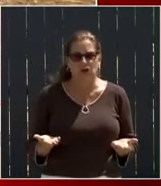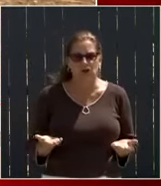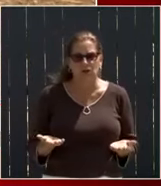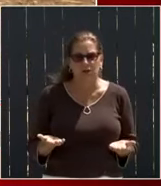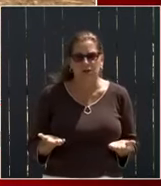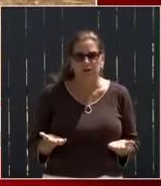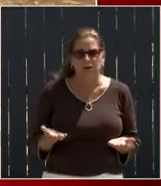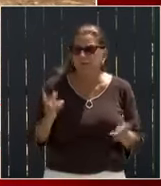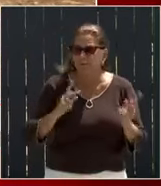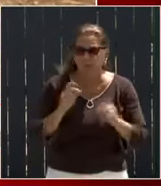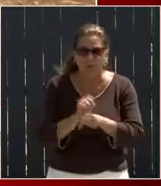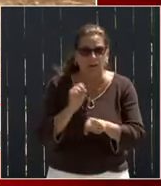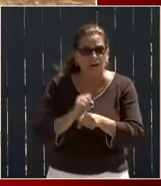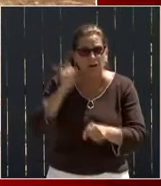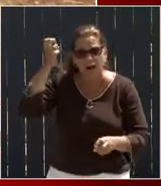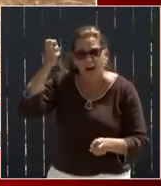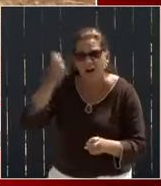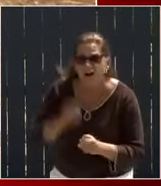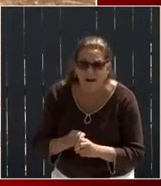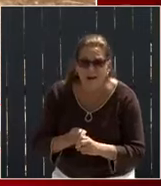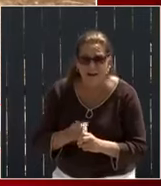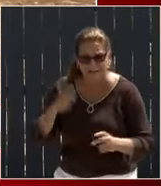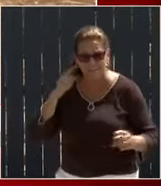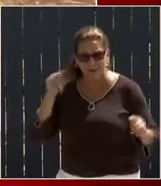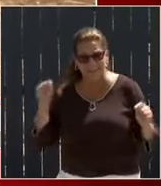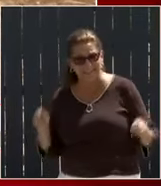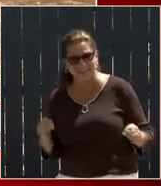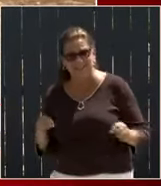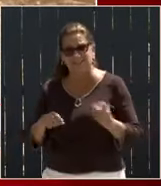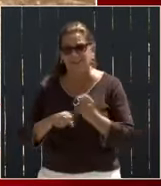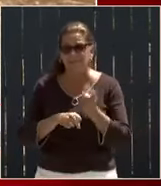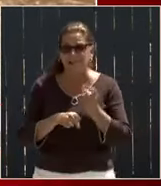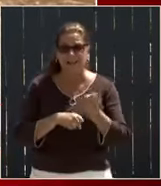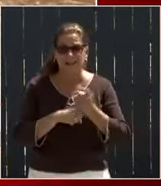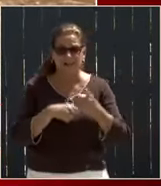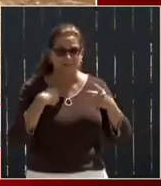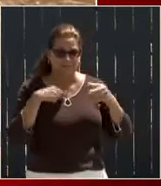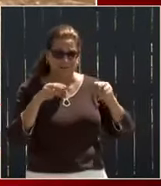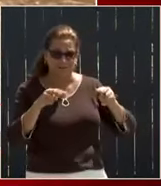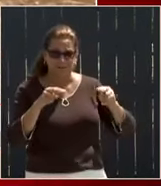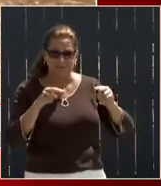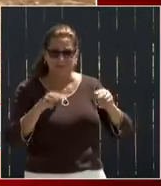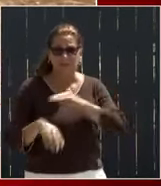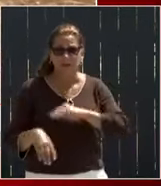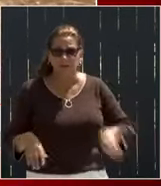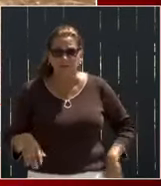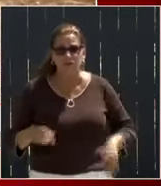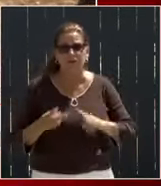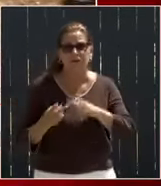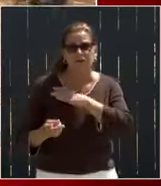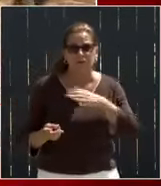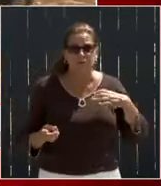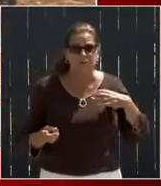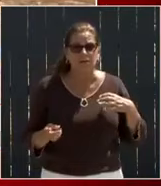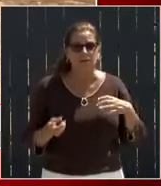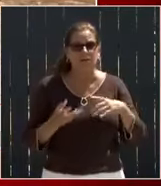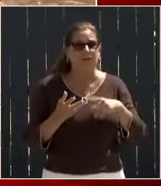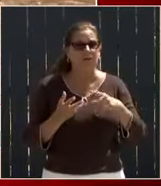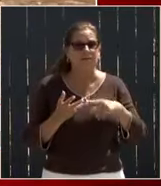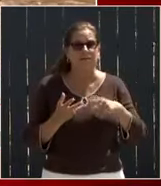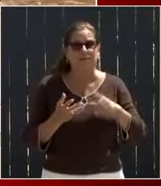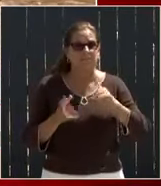really hard at doing this. I know that each year the mayor, council members head out to Las Vegas to go